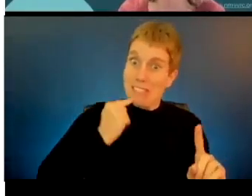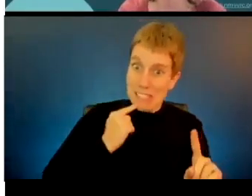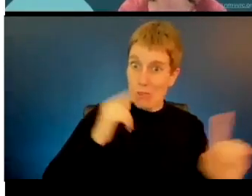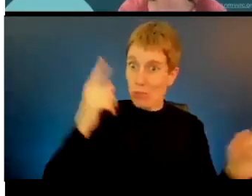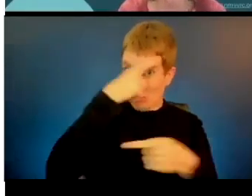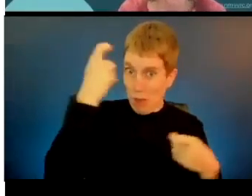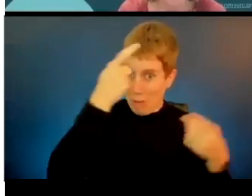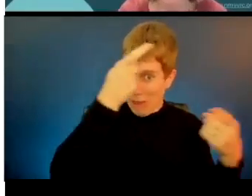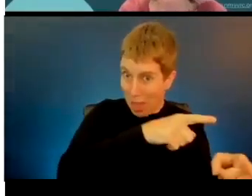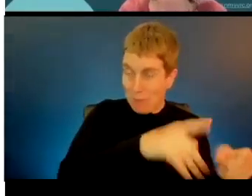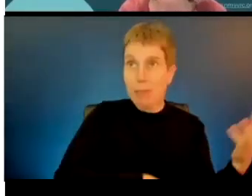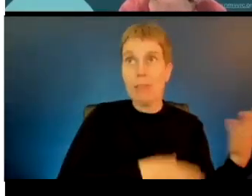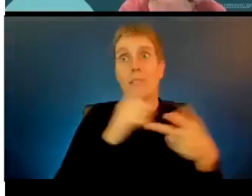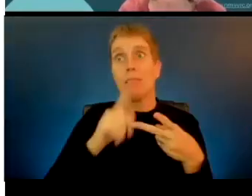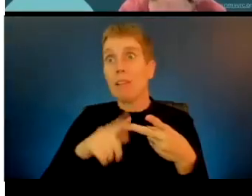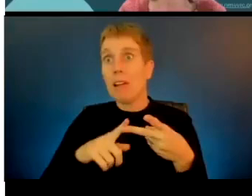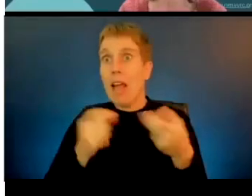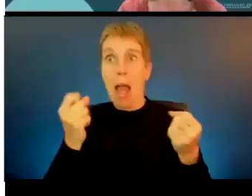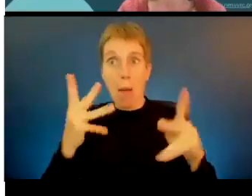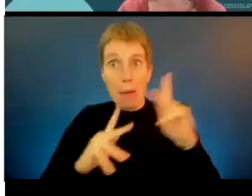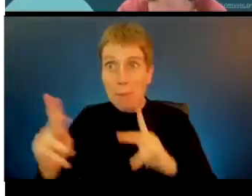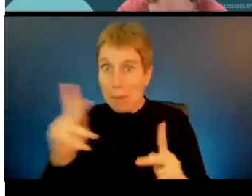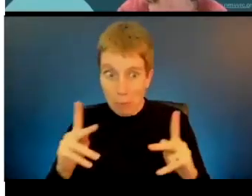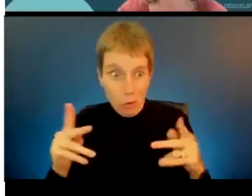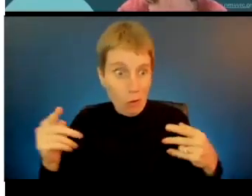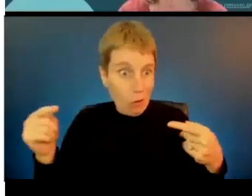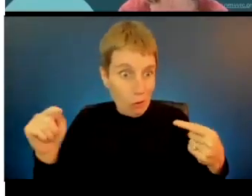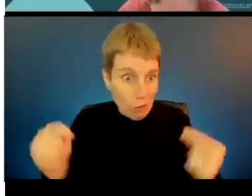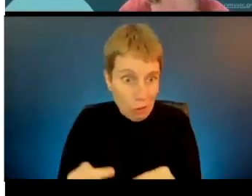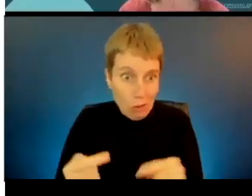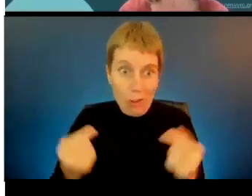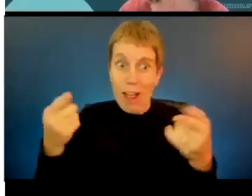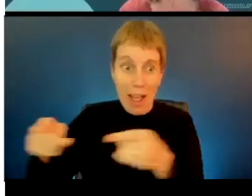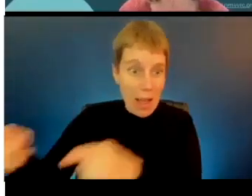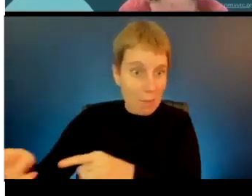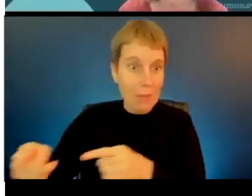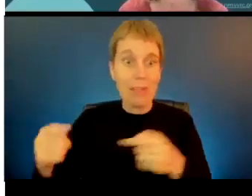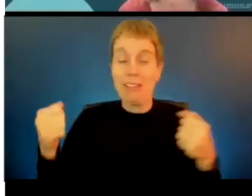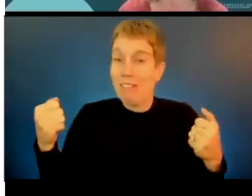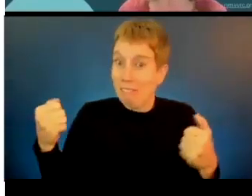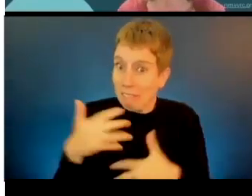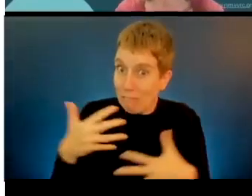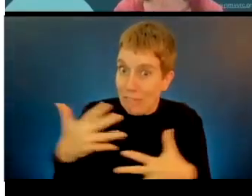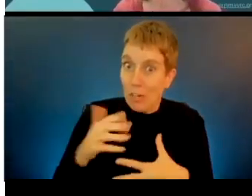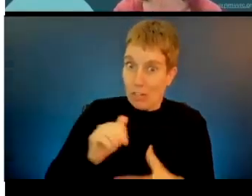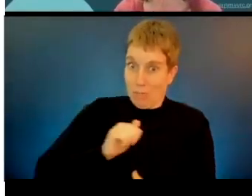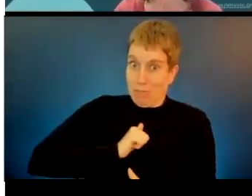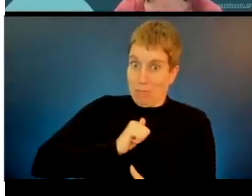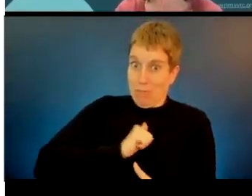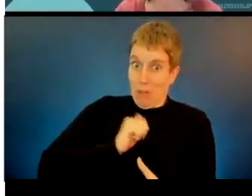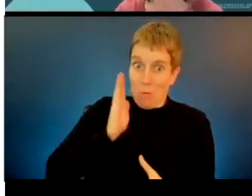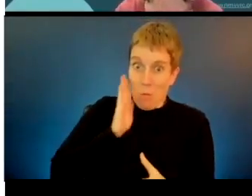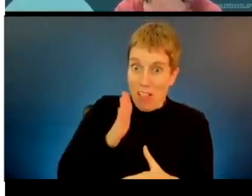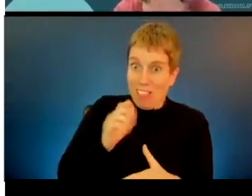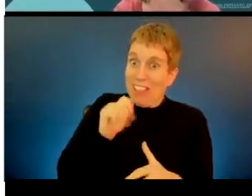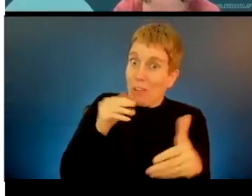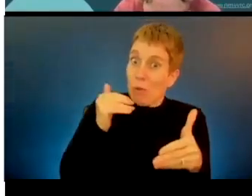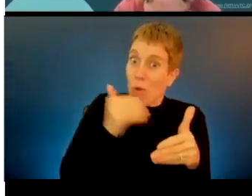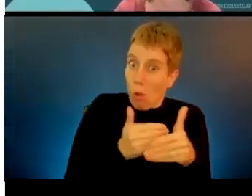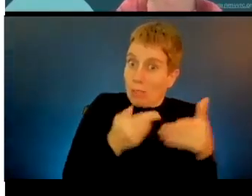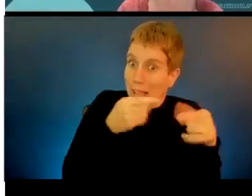themselves, the more proximity, that's going to increase the more severe reaction, as well as